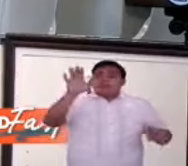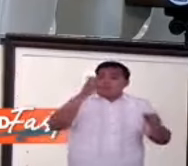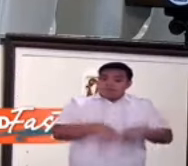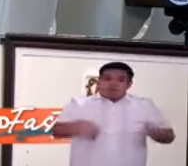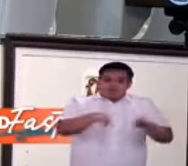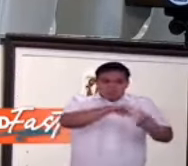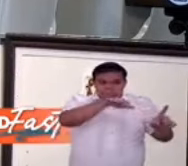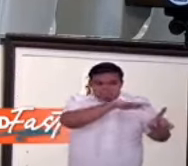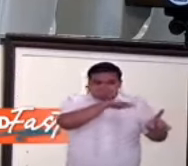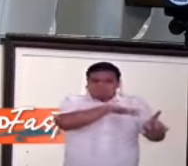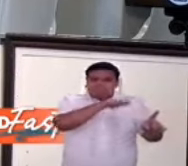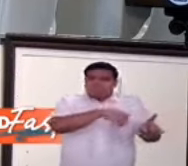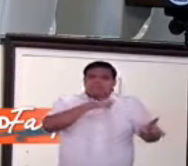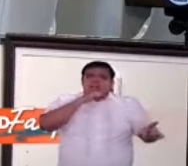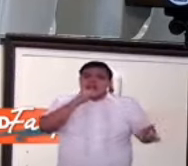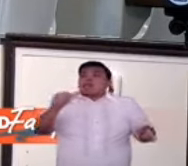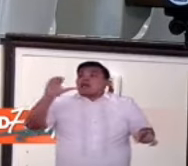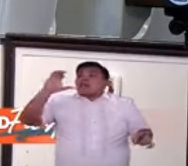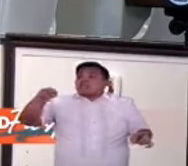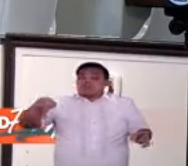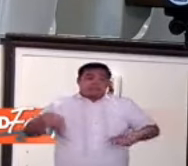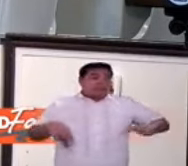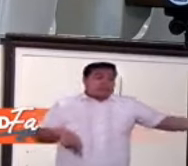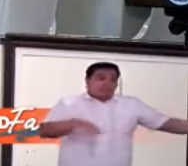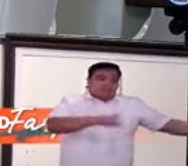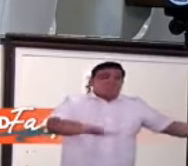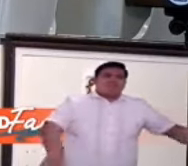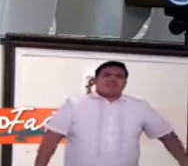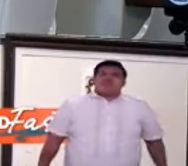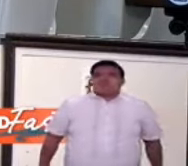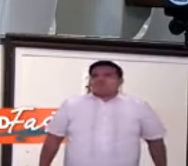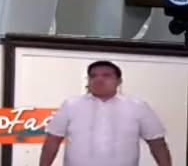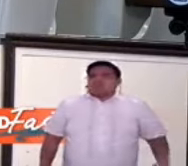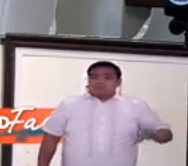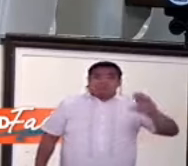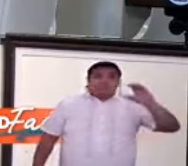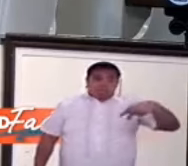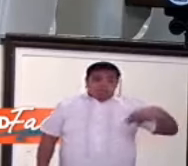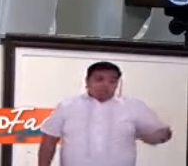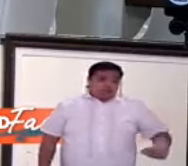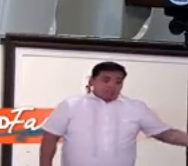Bantayi lagi og ayaw lagi mo og hatag daig cellphone sa inyong mga anak.